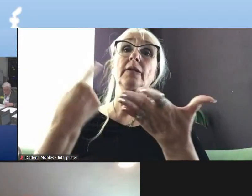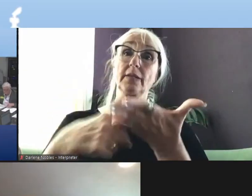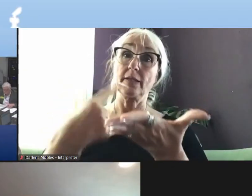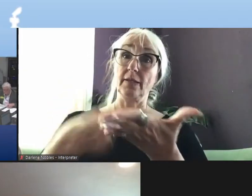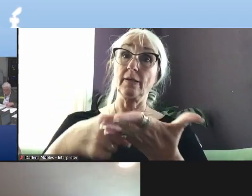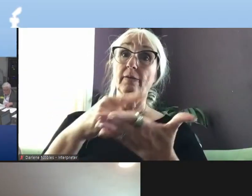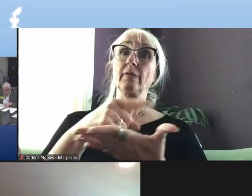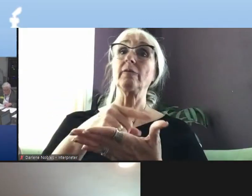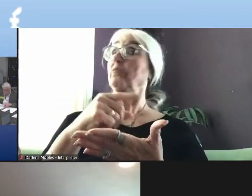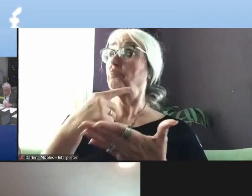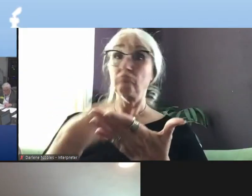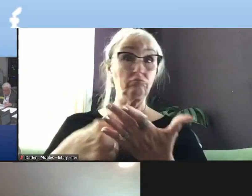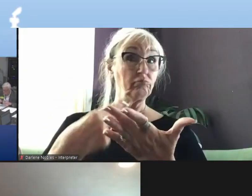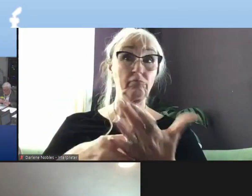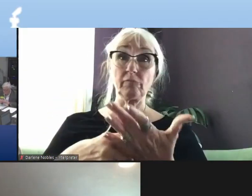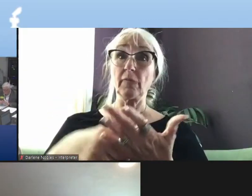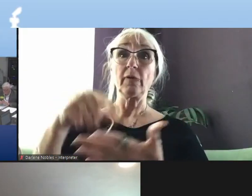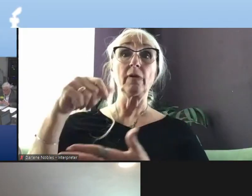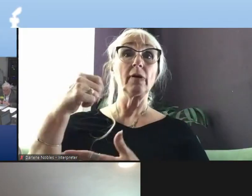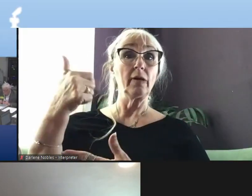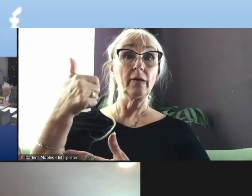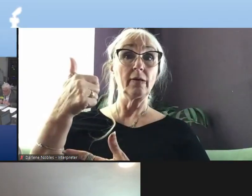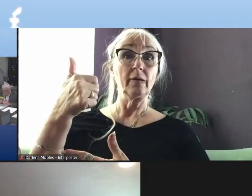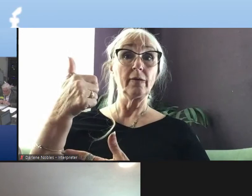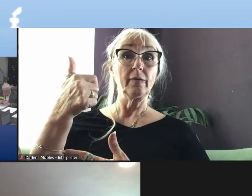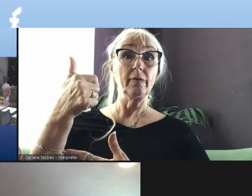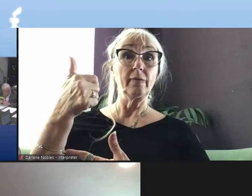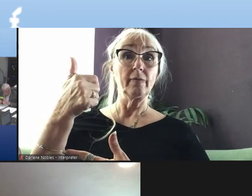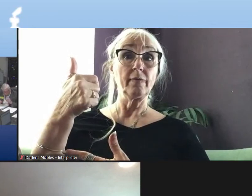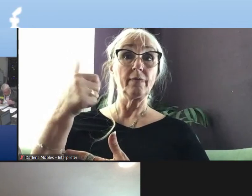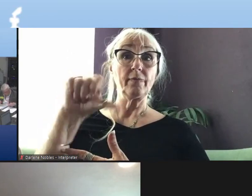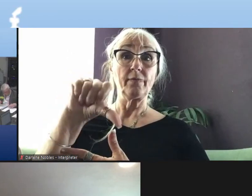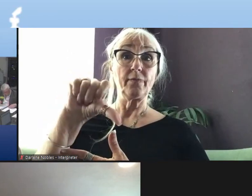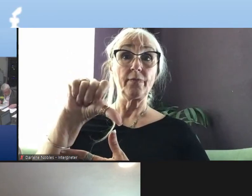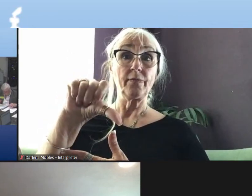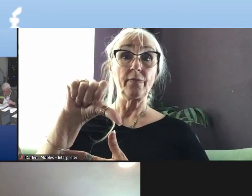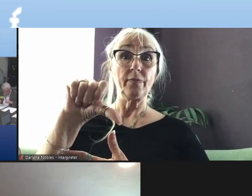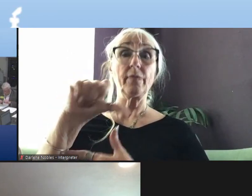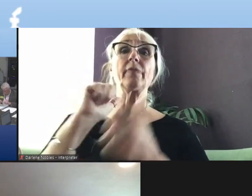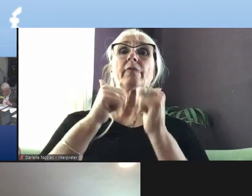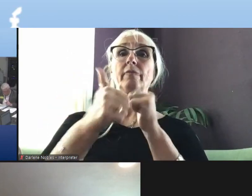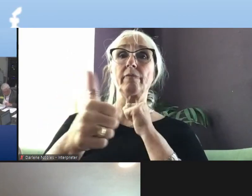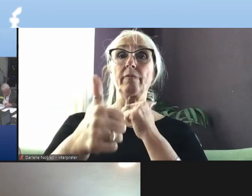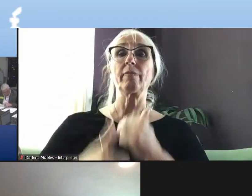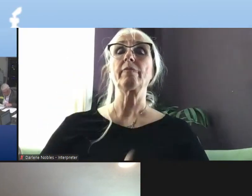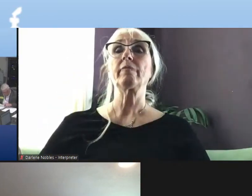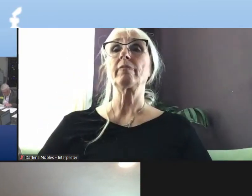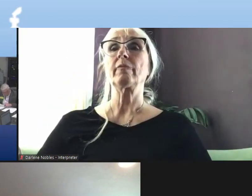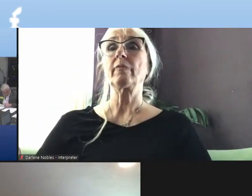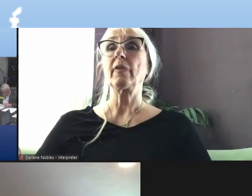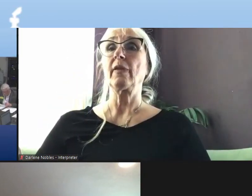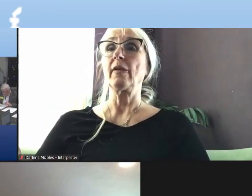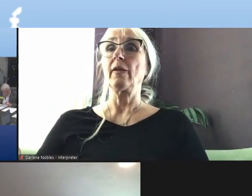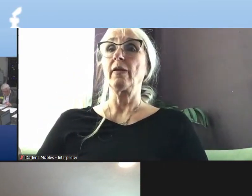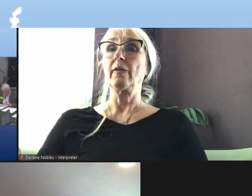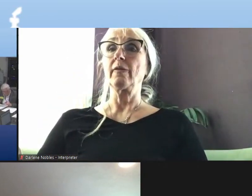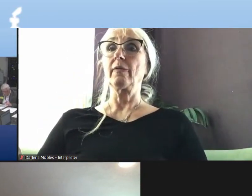No other discussion, all in favor say aye. Aye. Oppose, pass. And then I can go ahead and speak